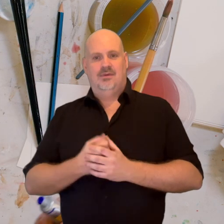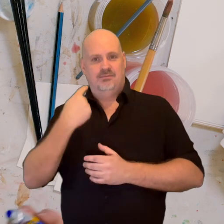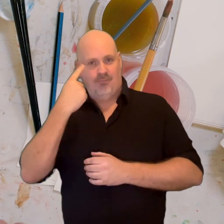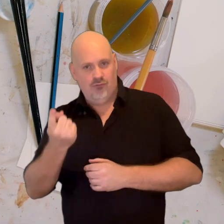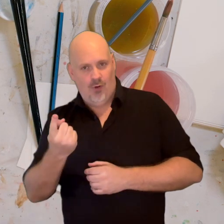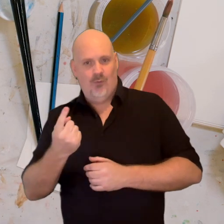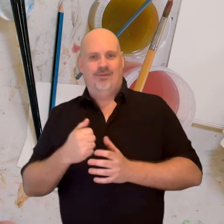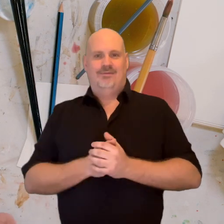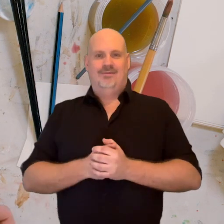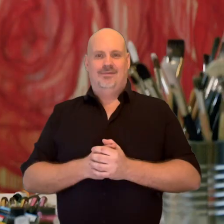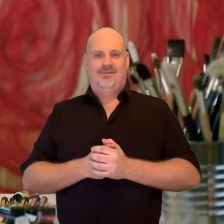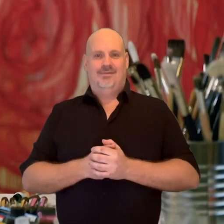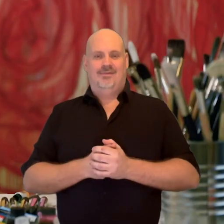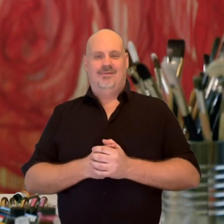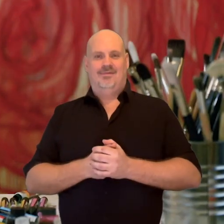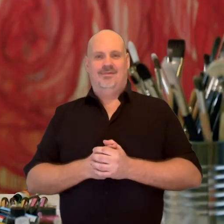tomorrow,